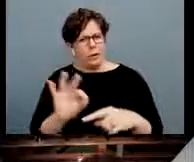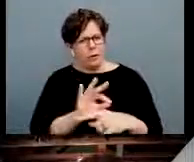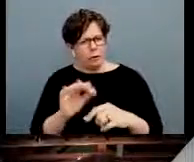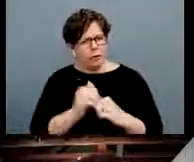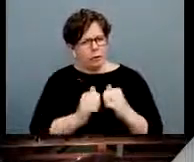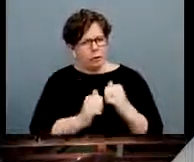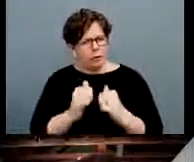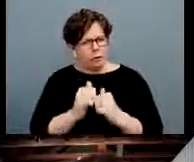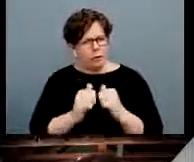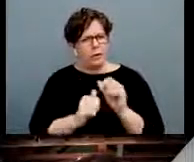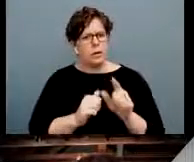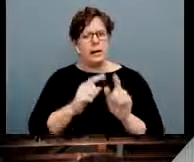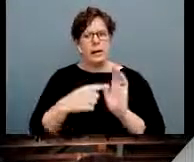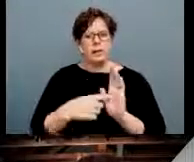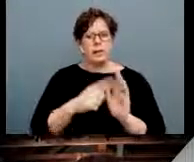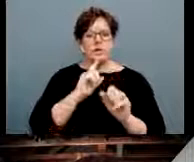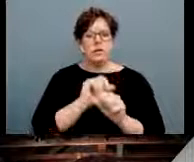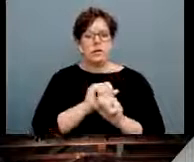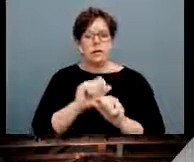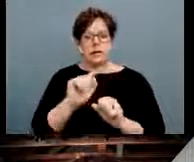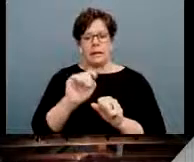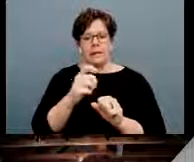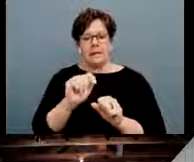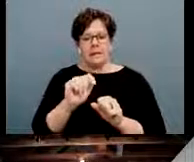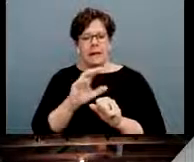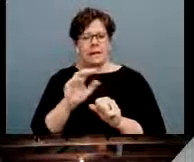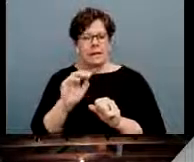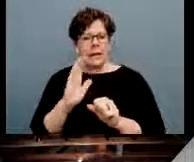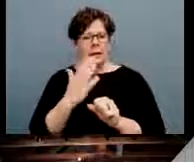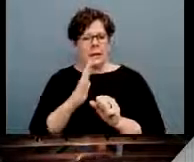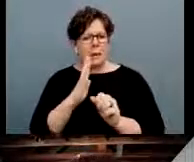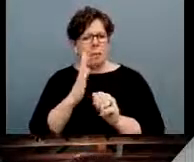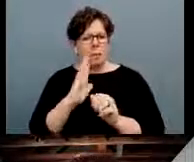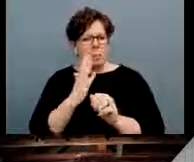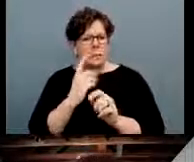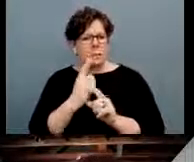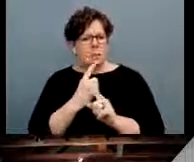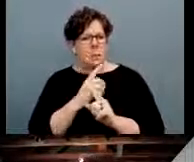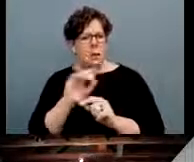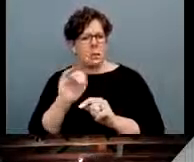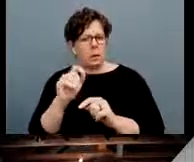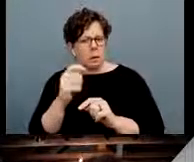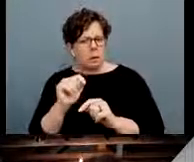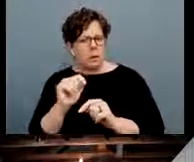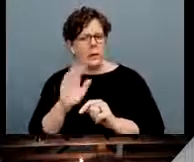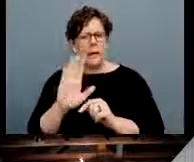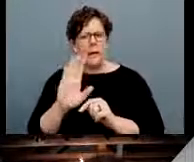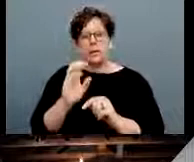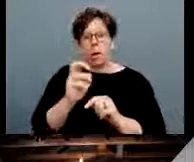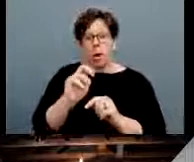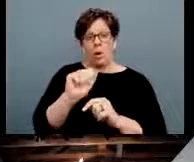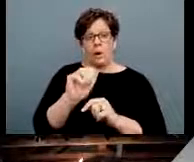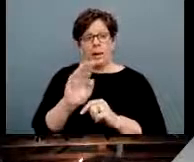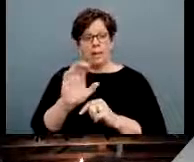displays actual text and indicated text throughout all of his work using his own alphabet, some thick